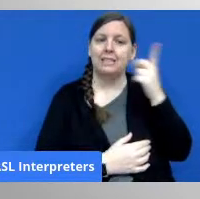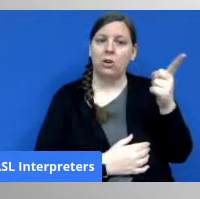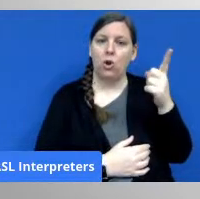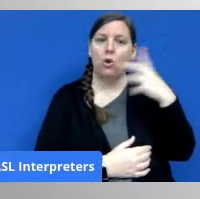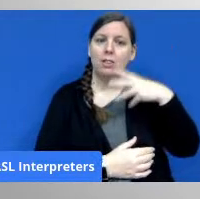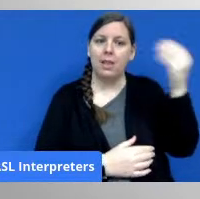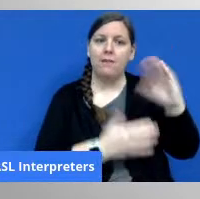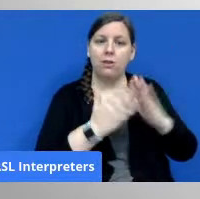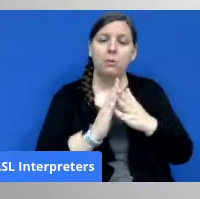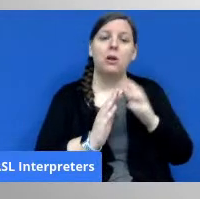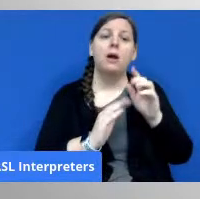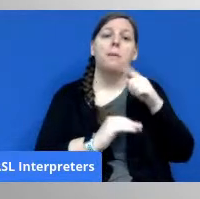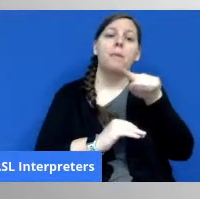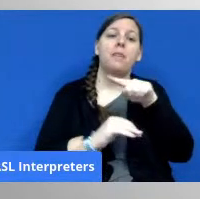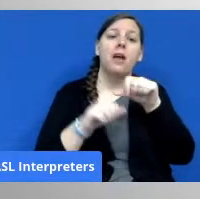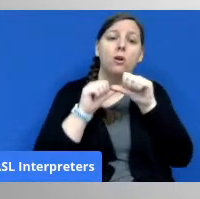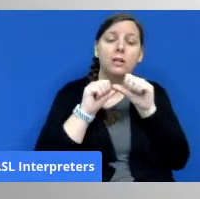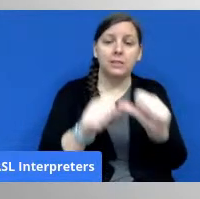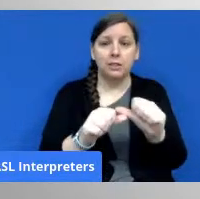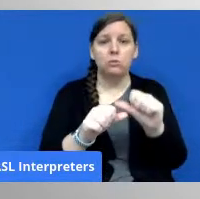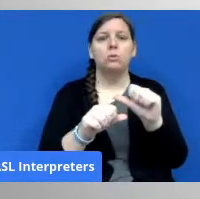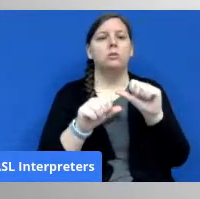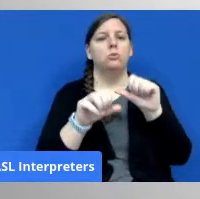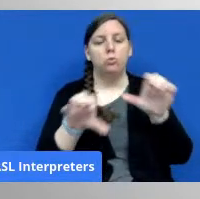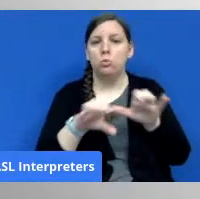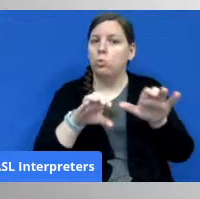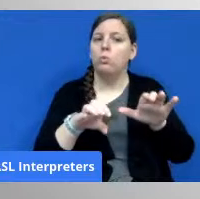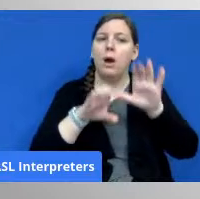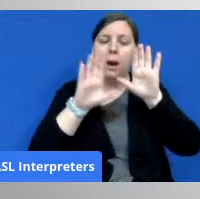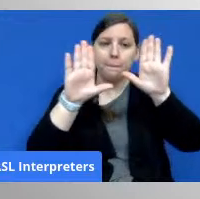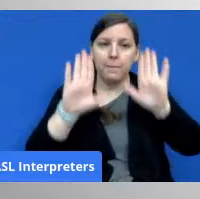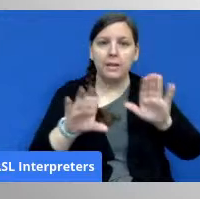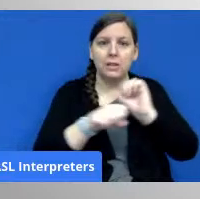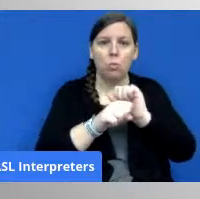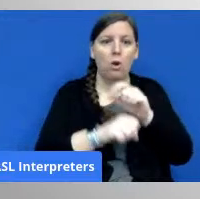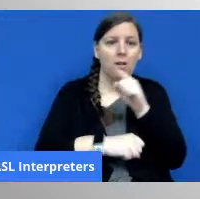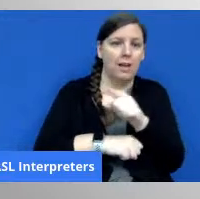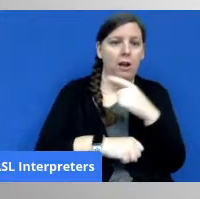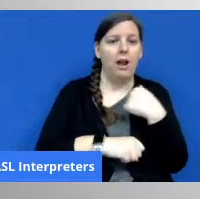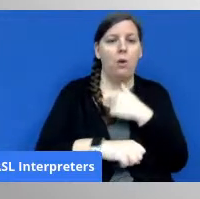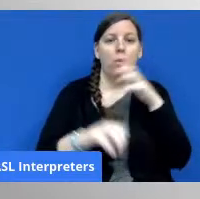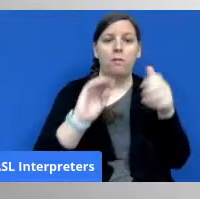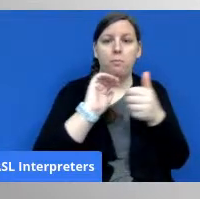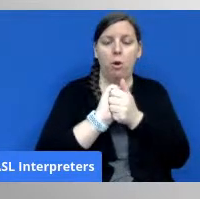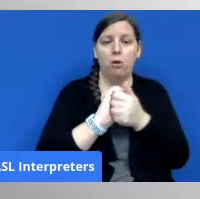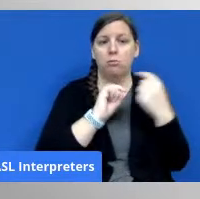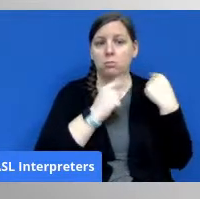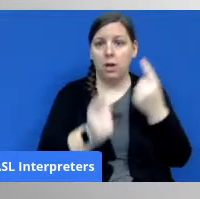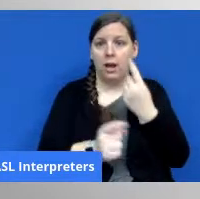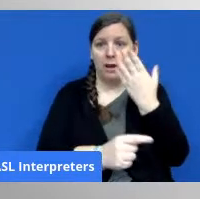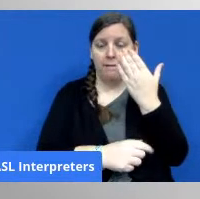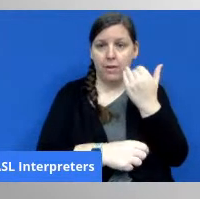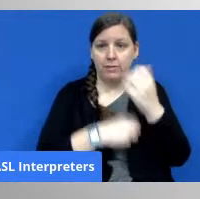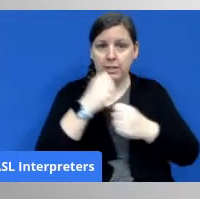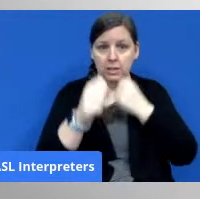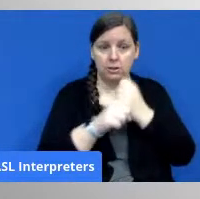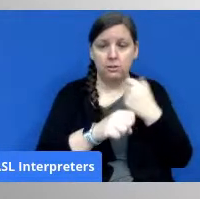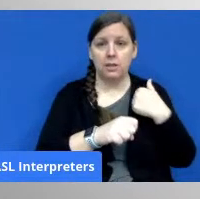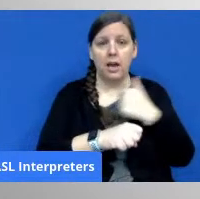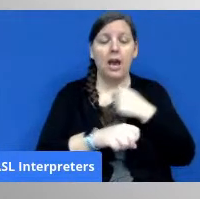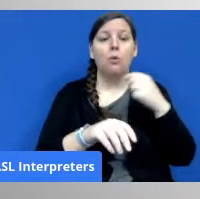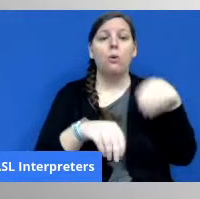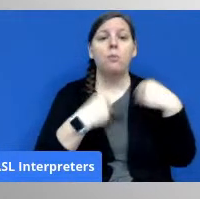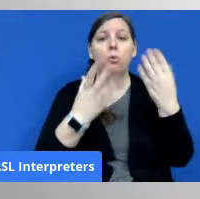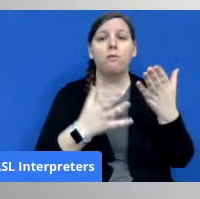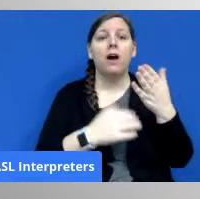there. We have worked with them for probably 15 years now. And we do provide 2 undergraduate student workers